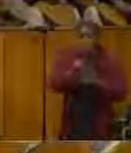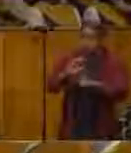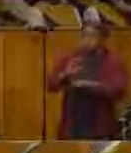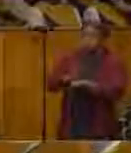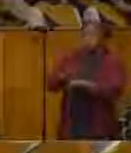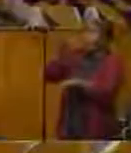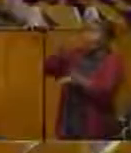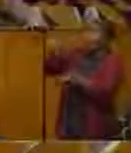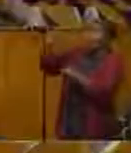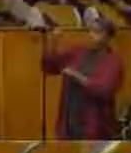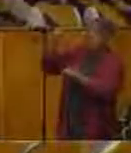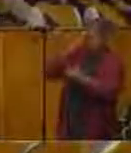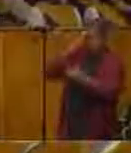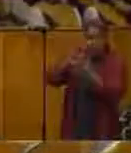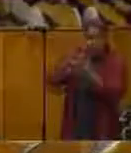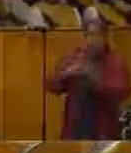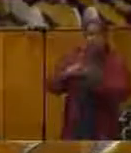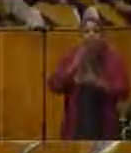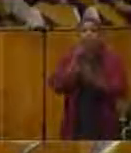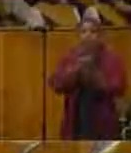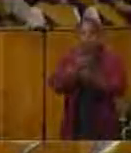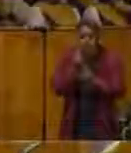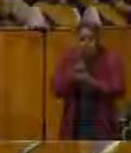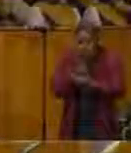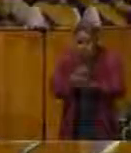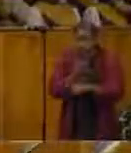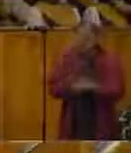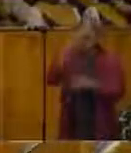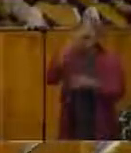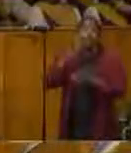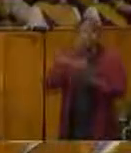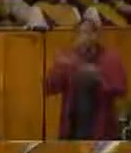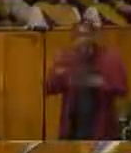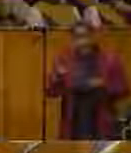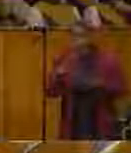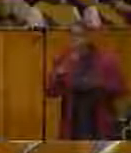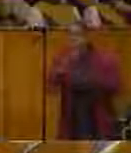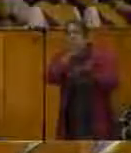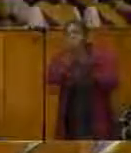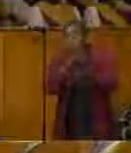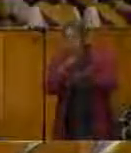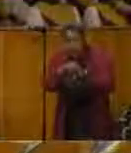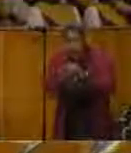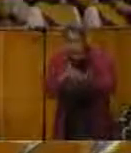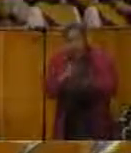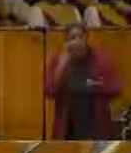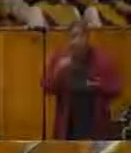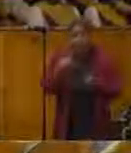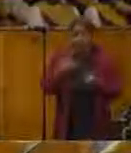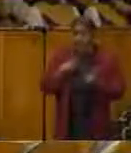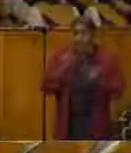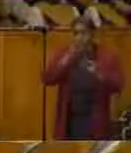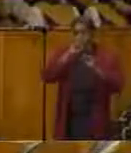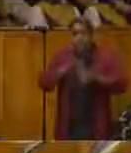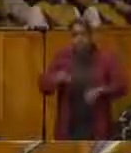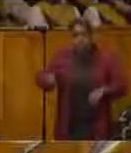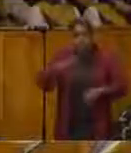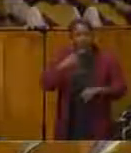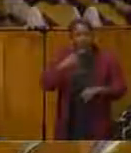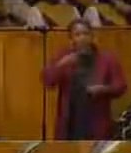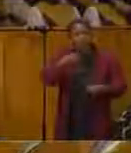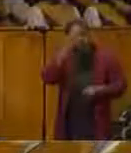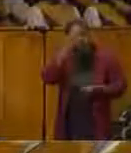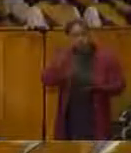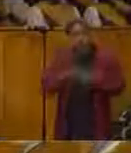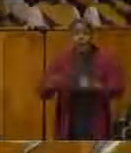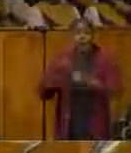first, and now I know you've got your money in order, and now I know you're paying off your bills. And in order for me to bless you, I need to know that